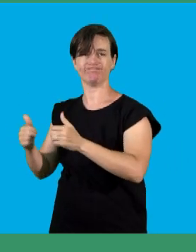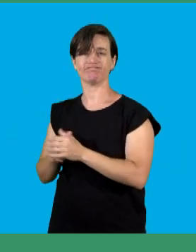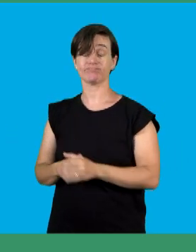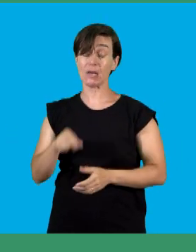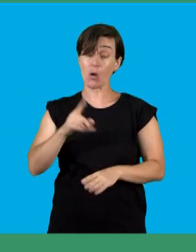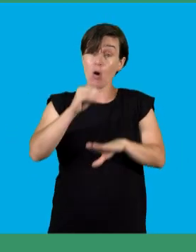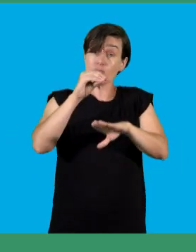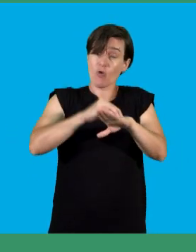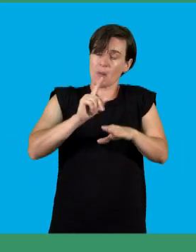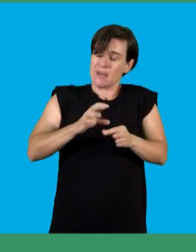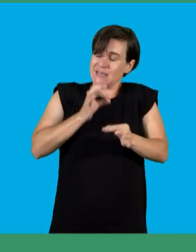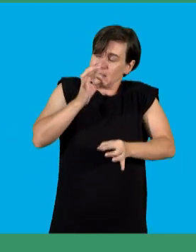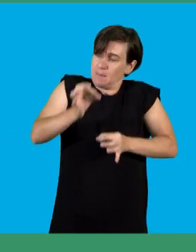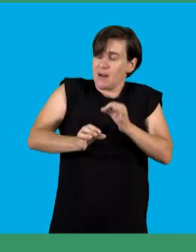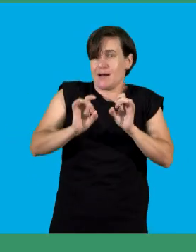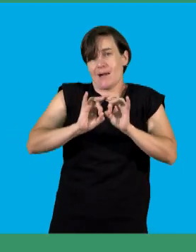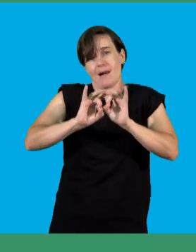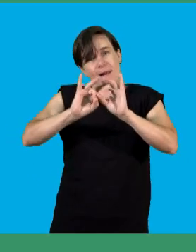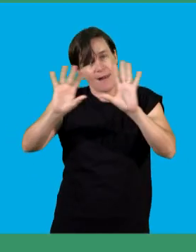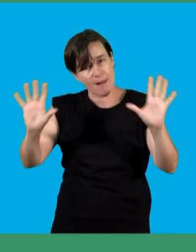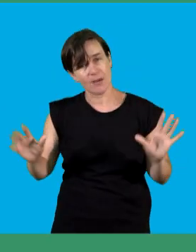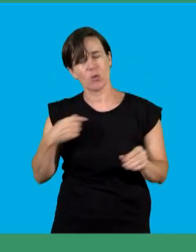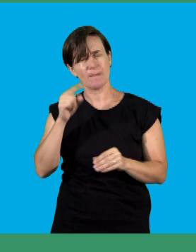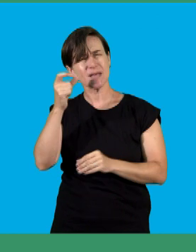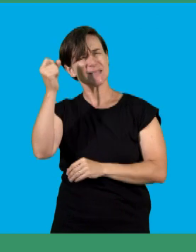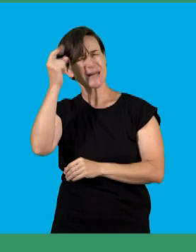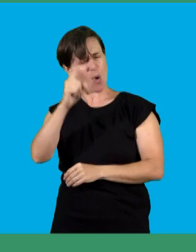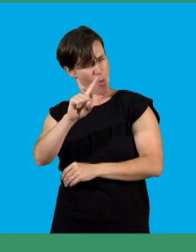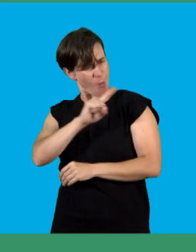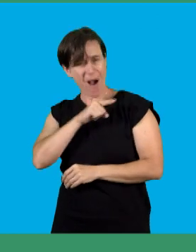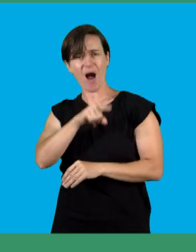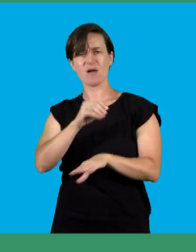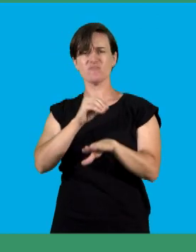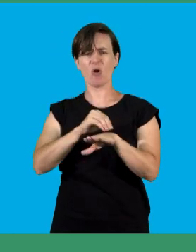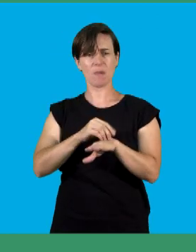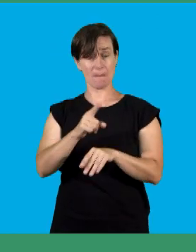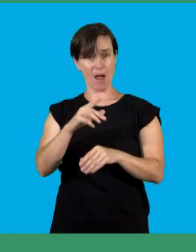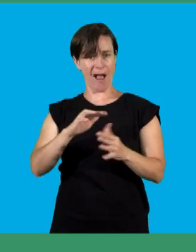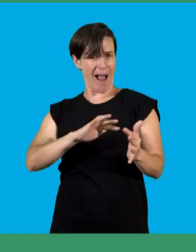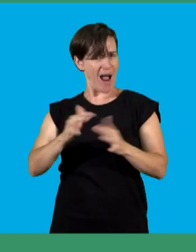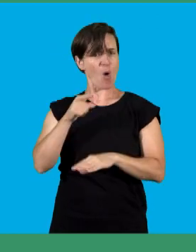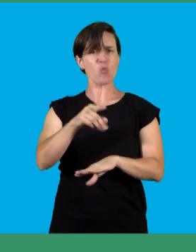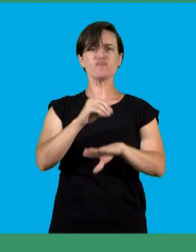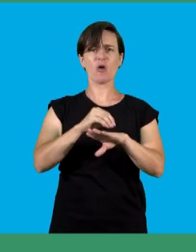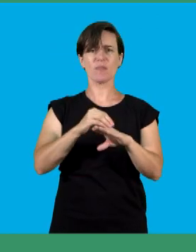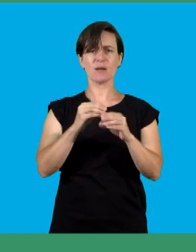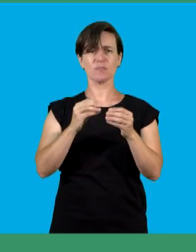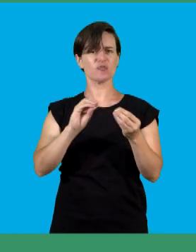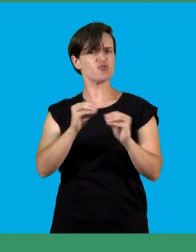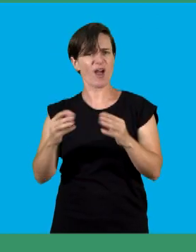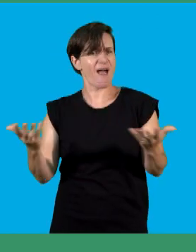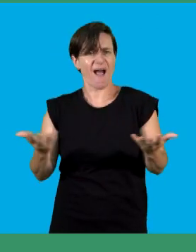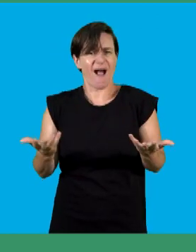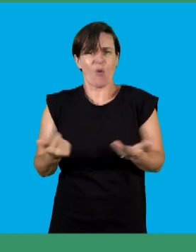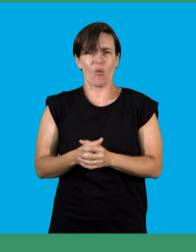we are defining the problem, we've identified it. We're coming up with the causes of the problem so that everybody understands what the problem is